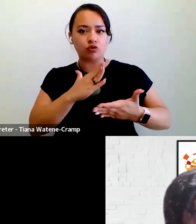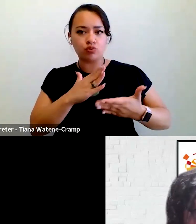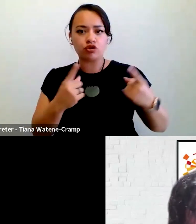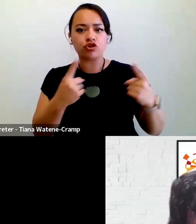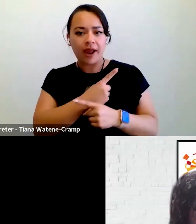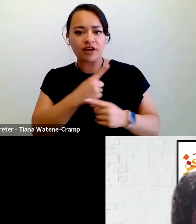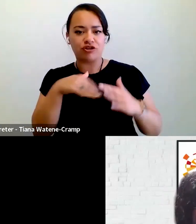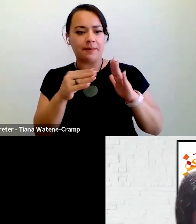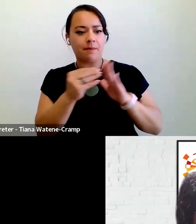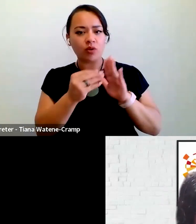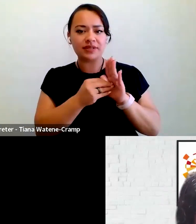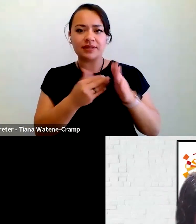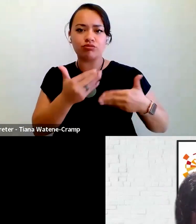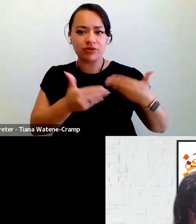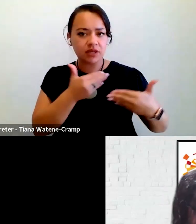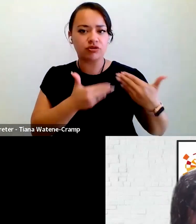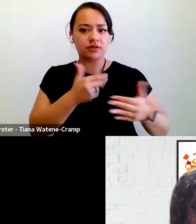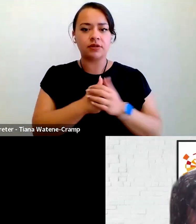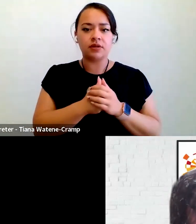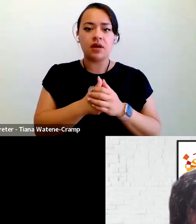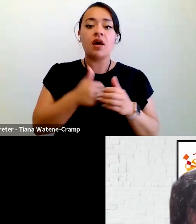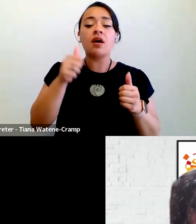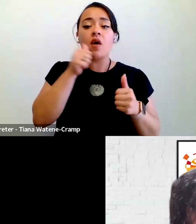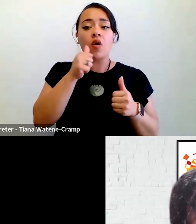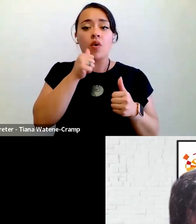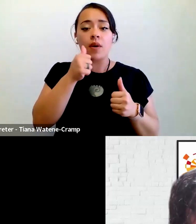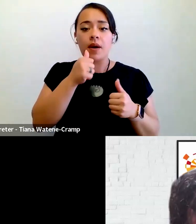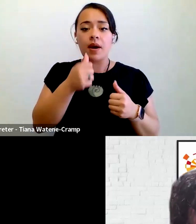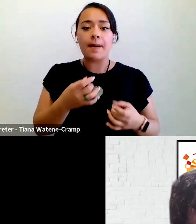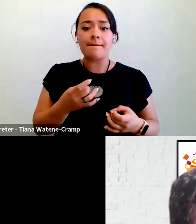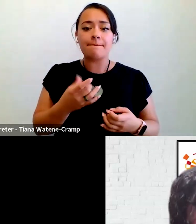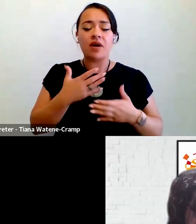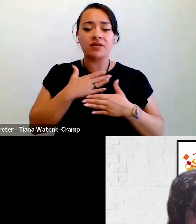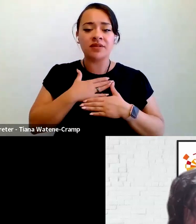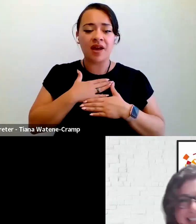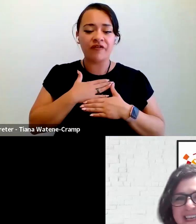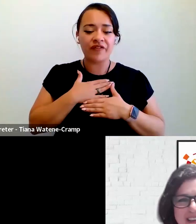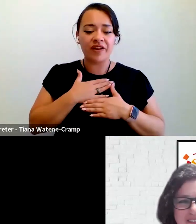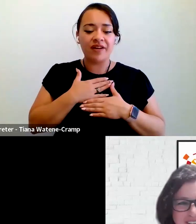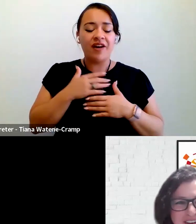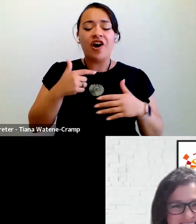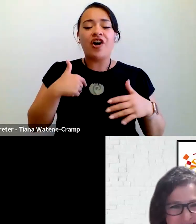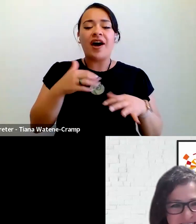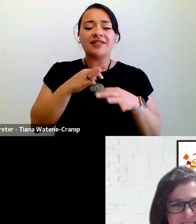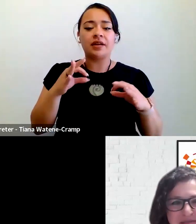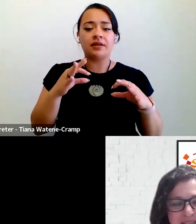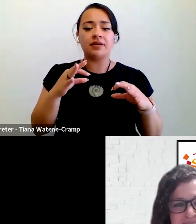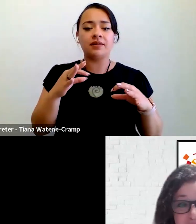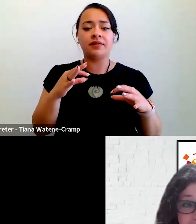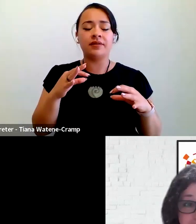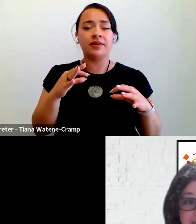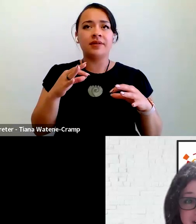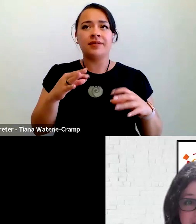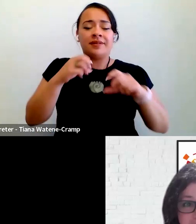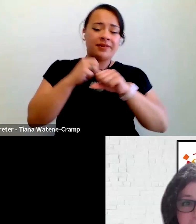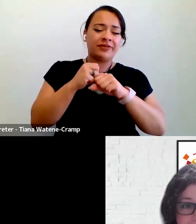well. I mean, I know that I haven't kind of in any way encapsulated everything that you've gone into, but there's a lot